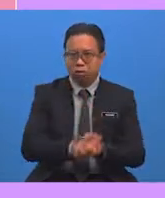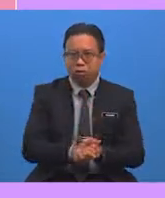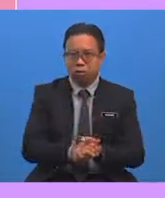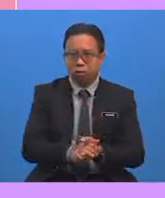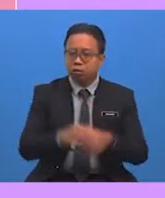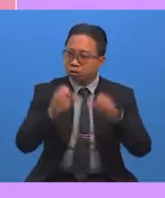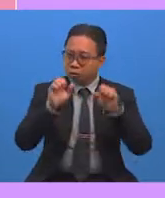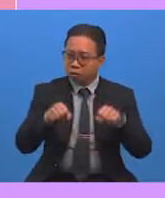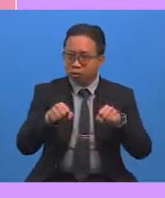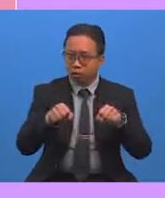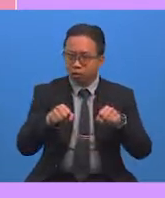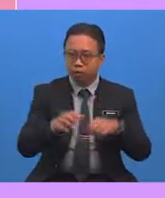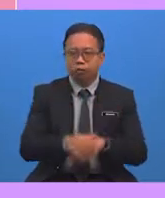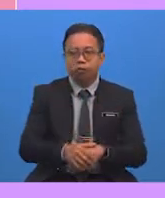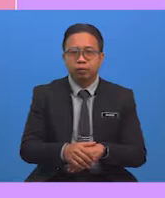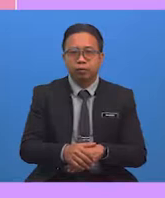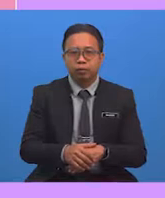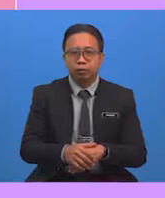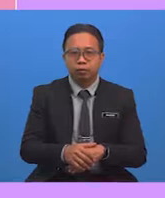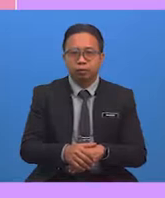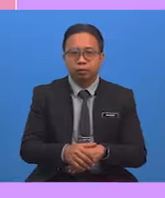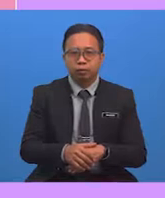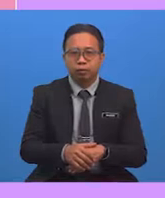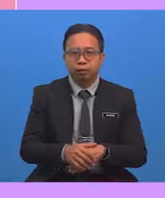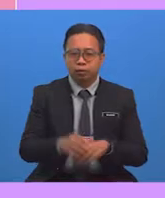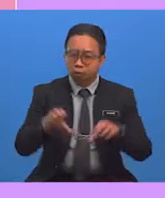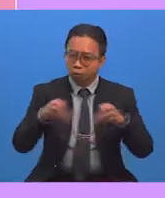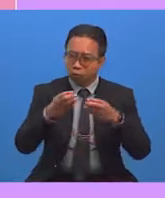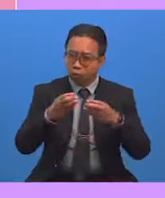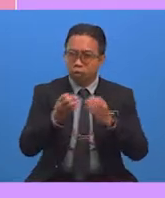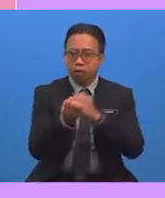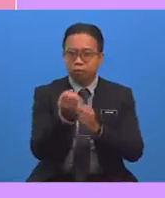first commercially viable light bulb.